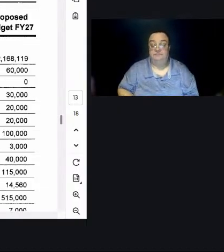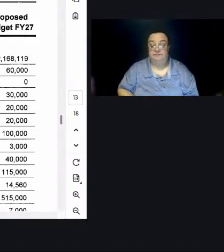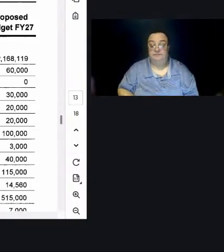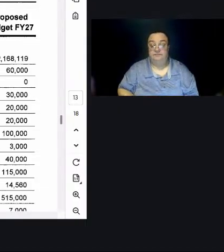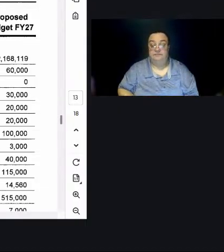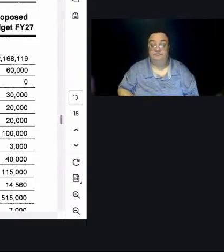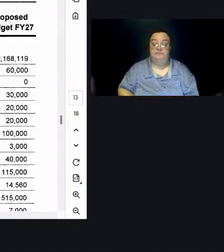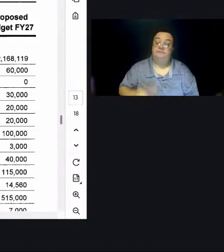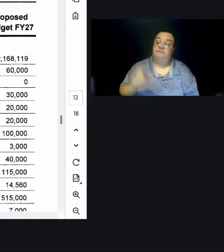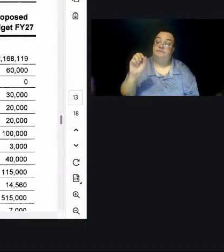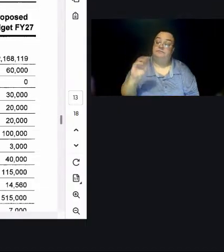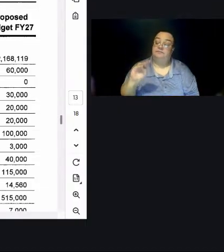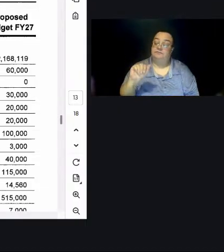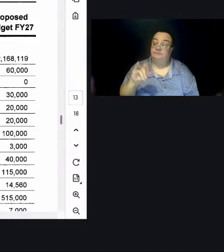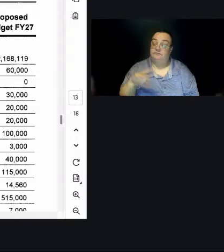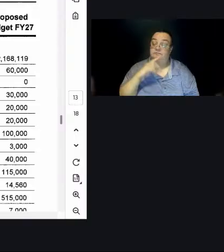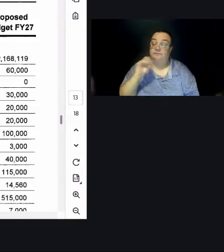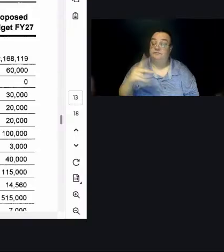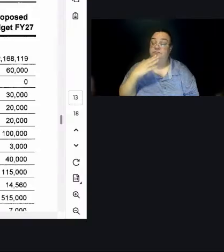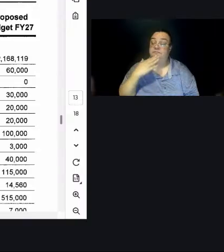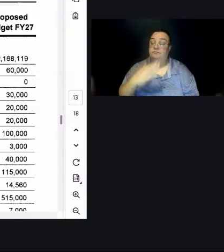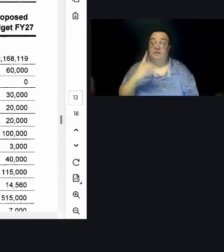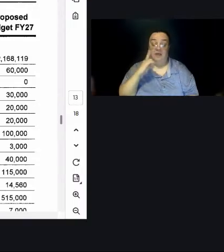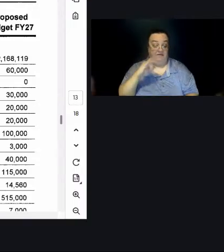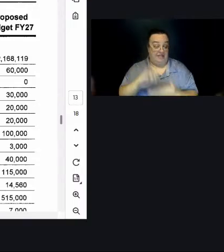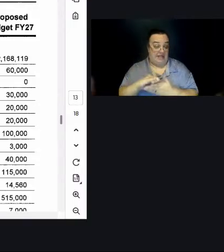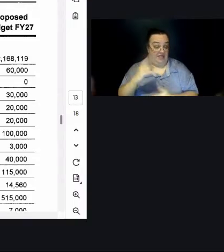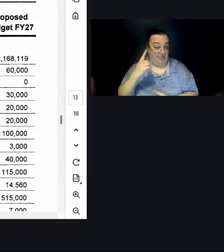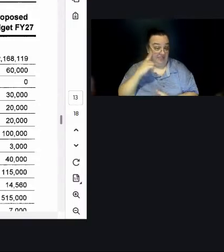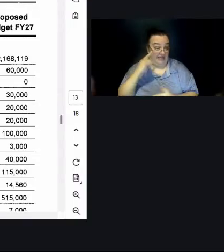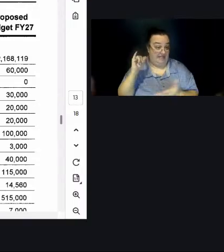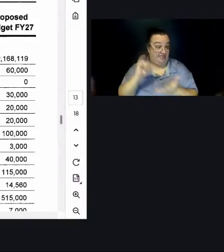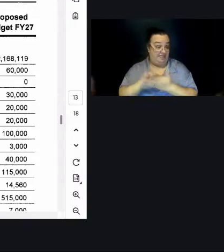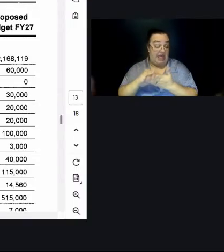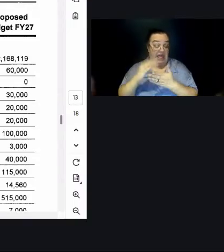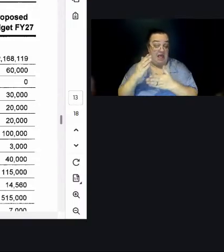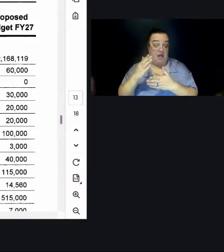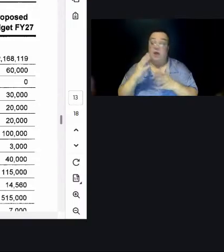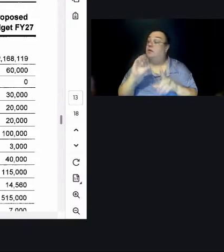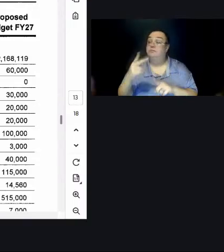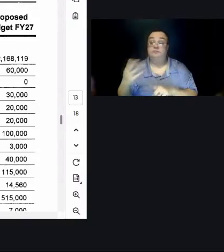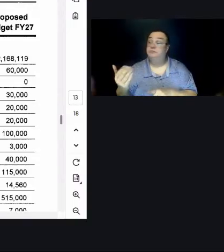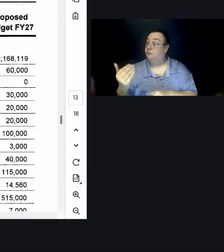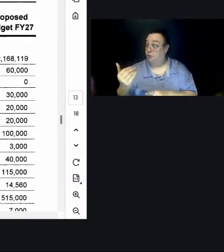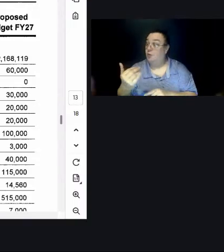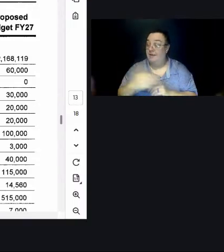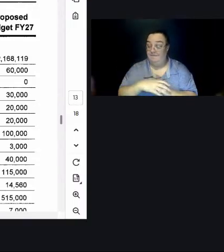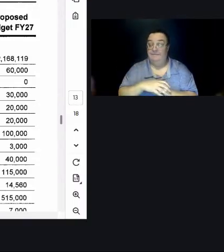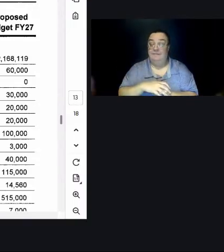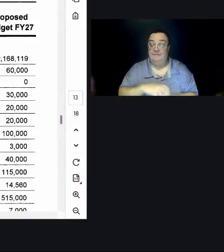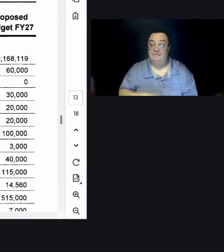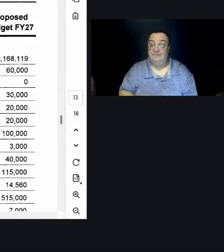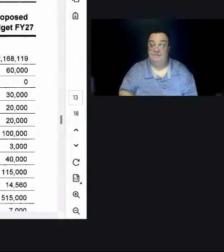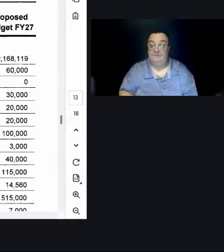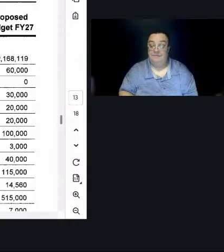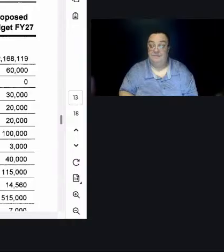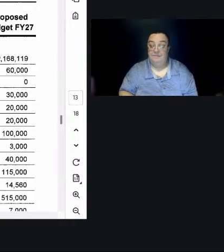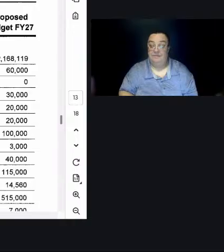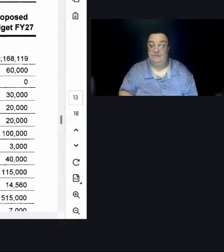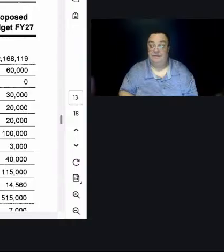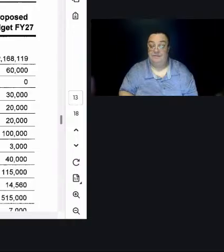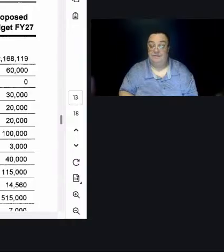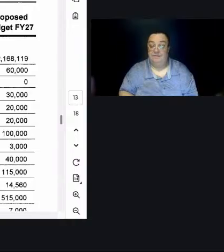All right, thank you for that. I think that concludes, oh, go ahead. Come on up.